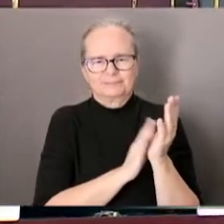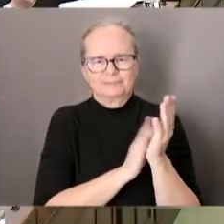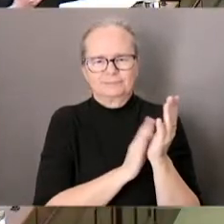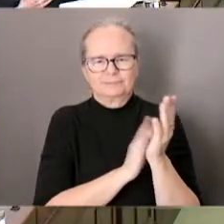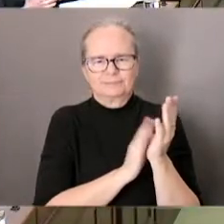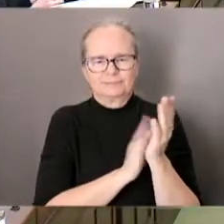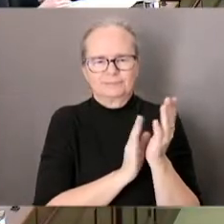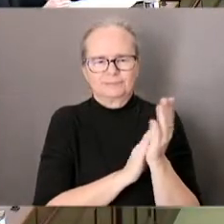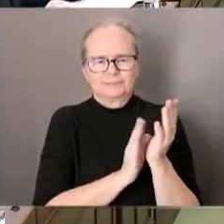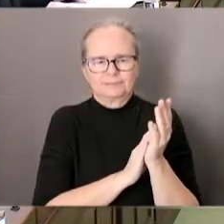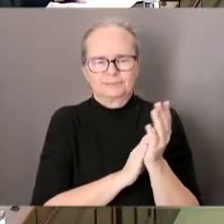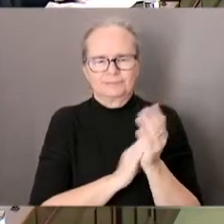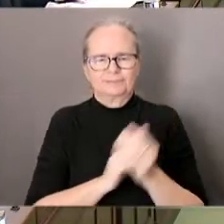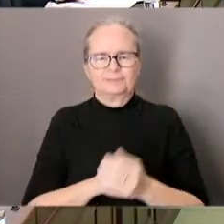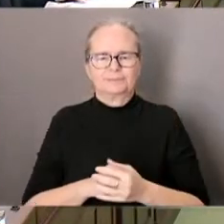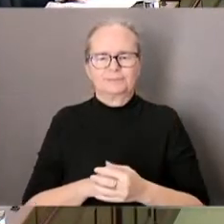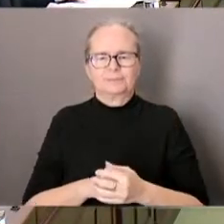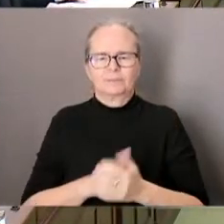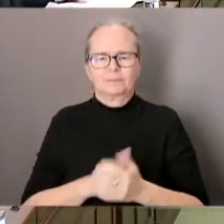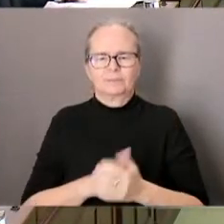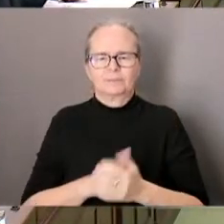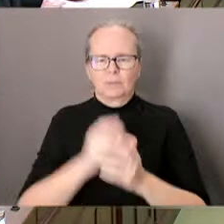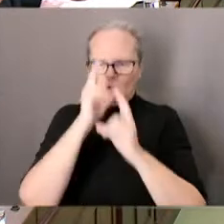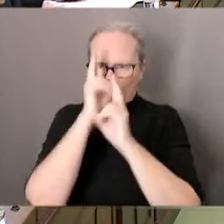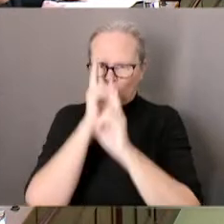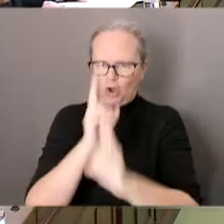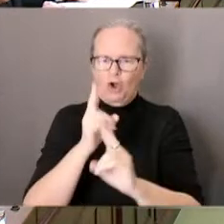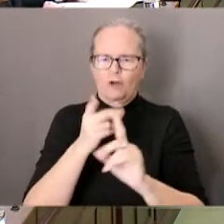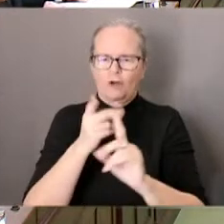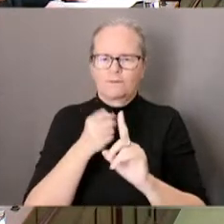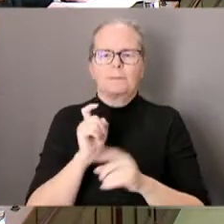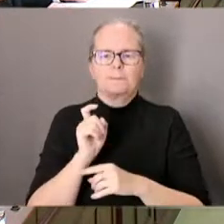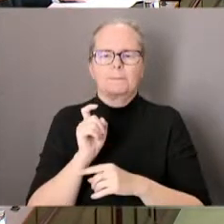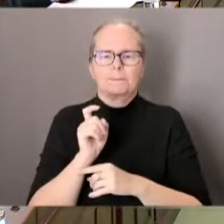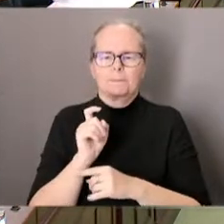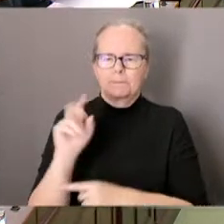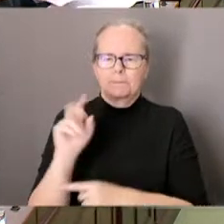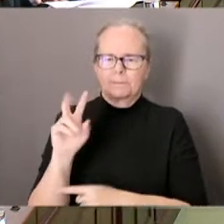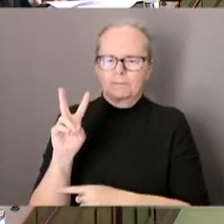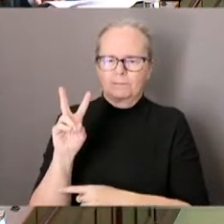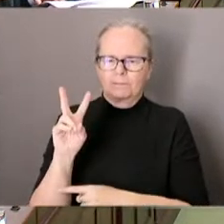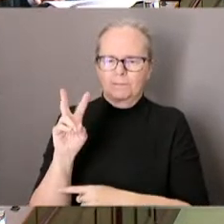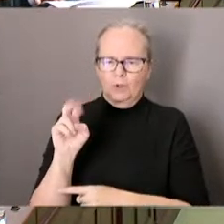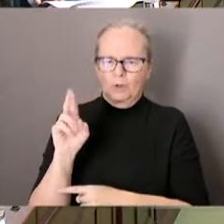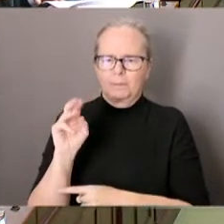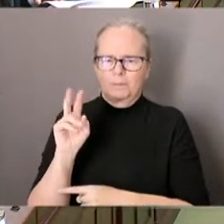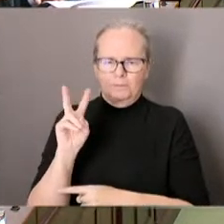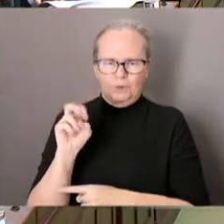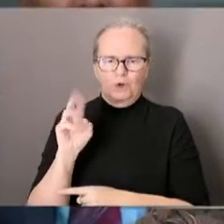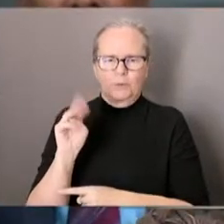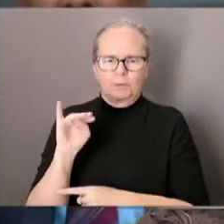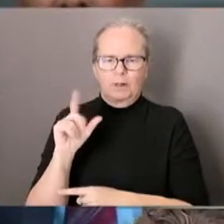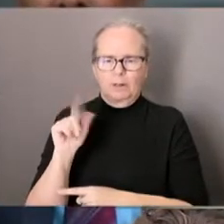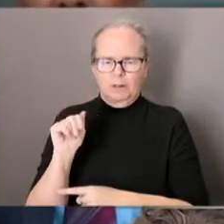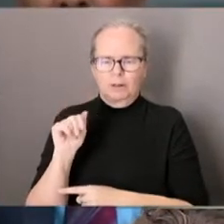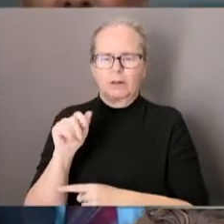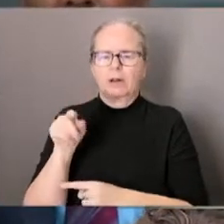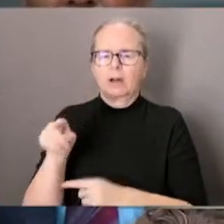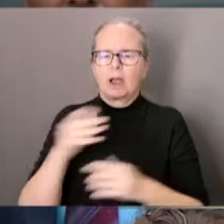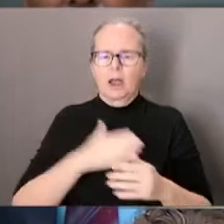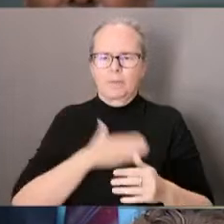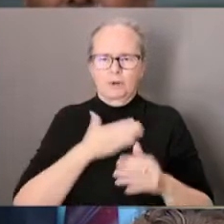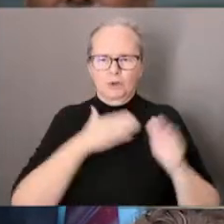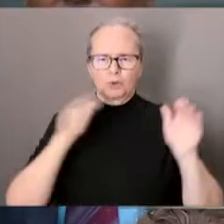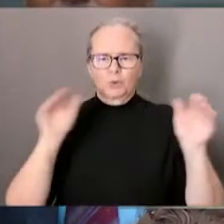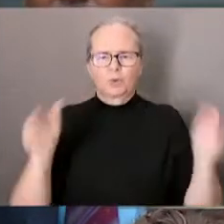1 million Lloydminster Wainwright introduce to you and through you my colleagues from the premiers Council on